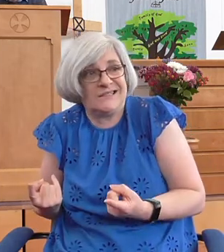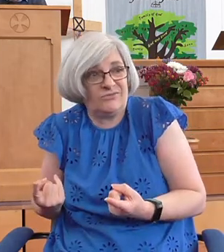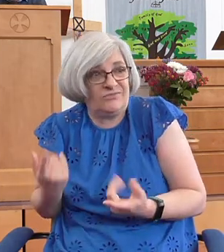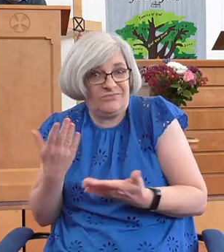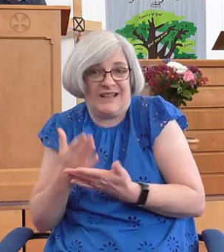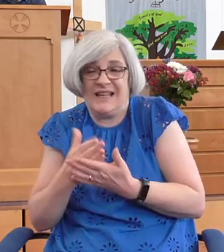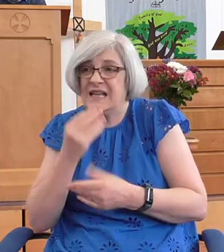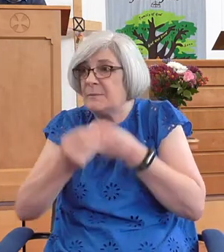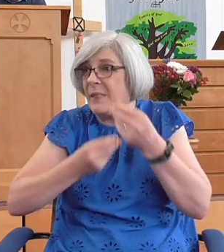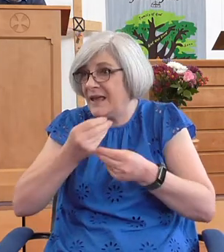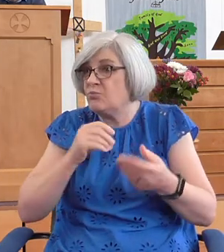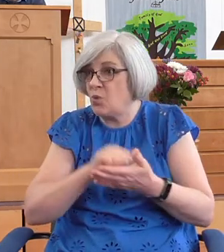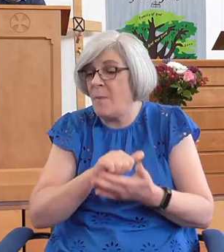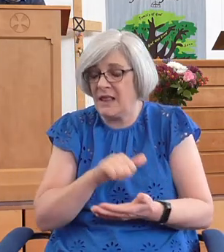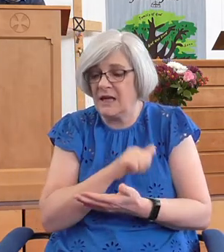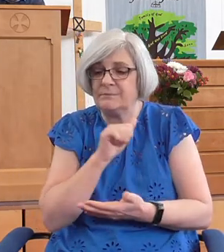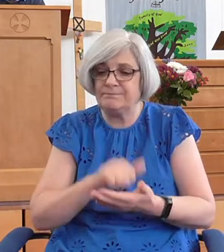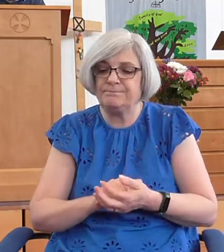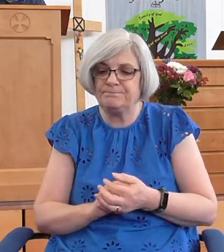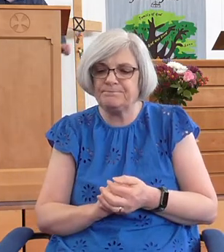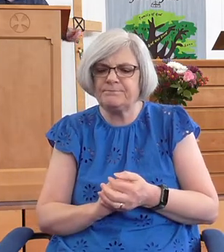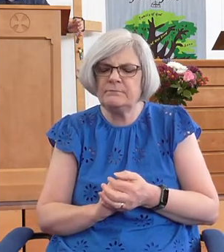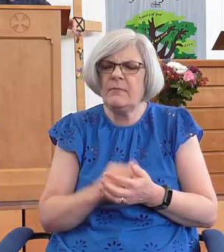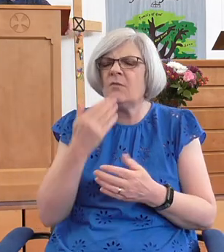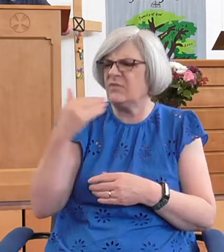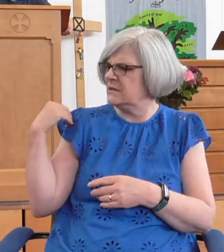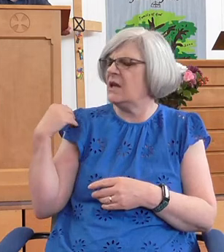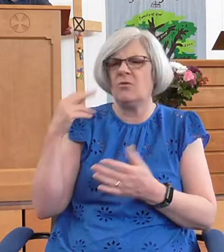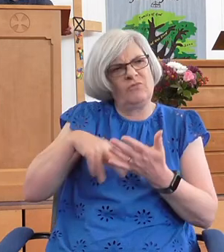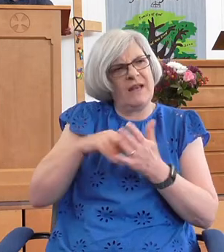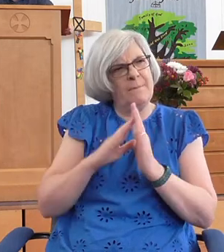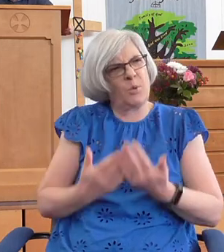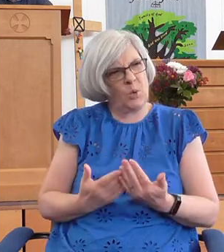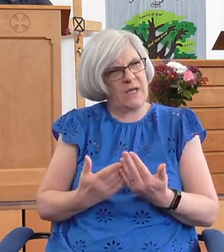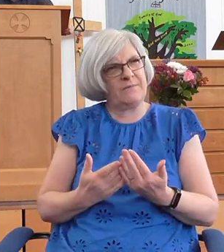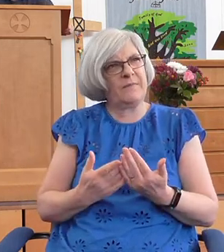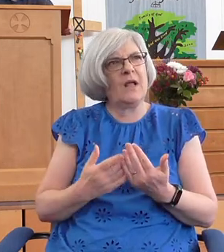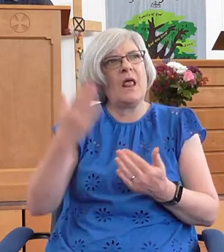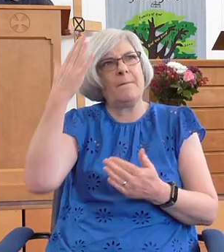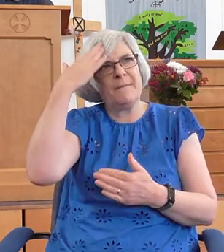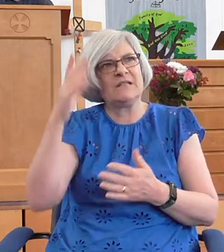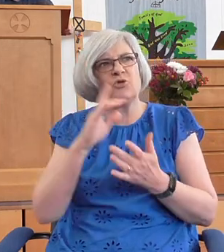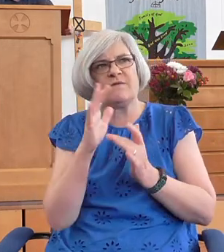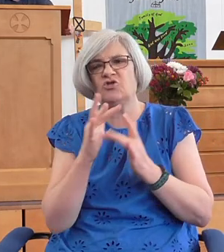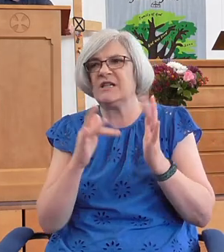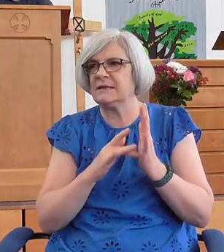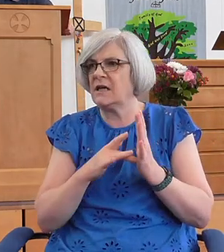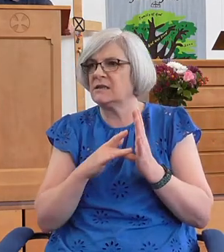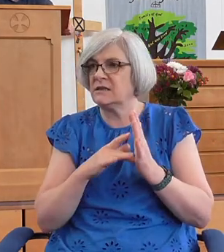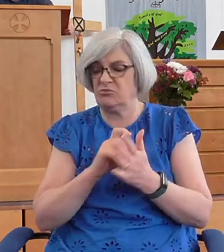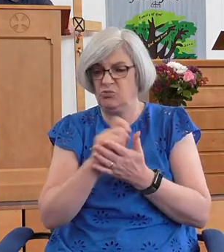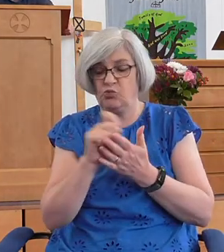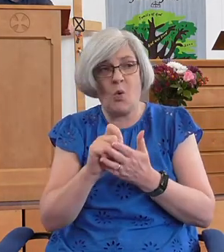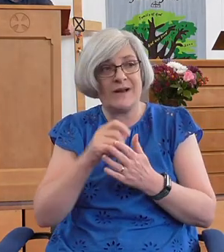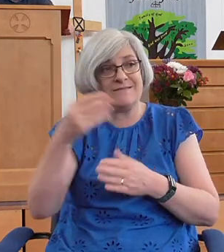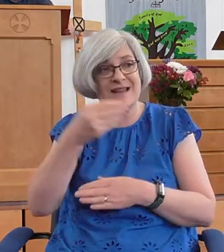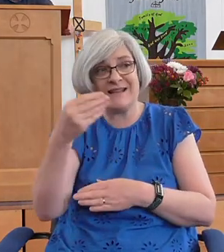I've recently been reading his book, The Mind of Jesus, which he wrote back in